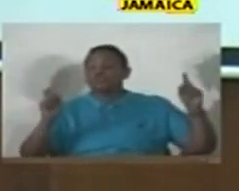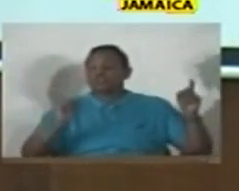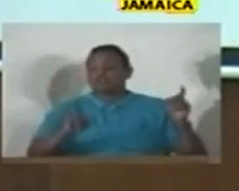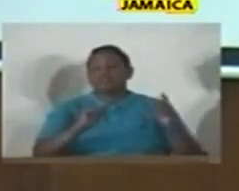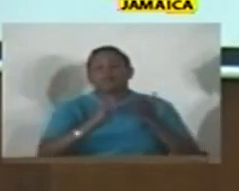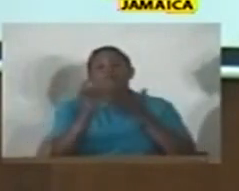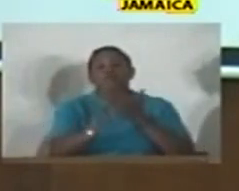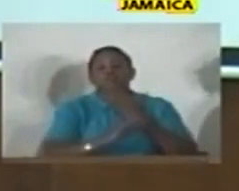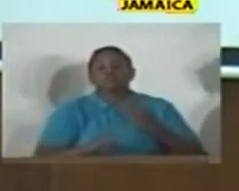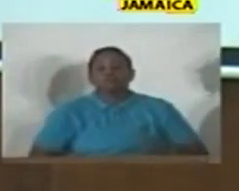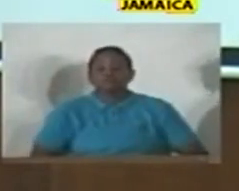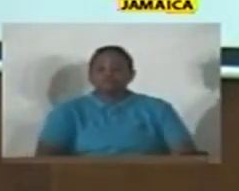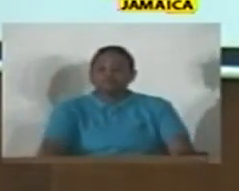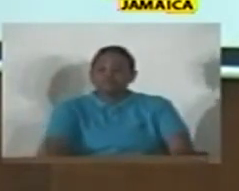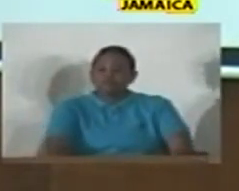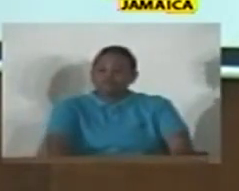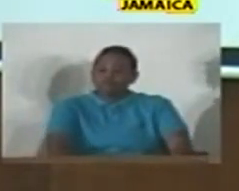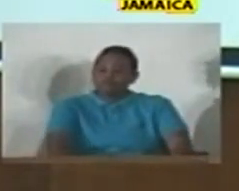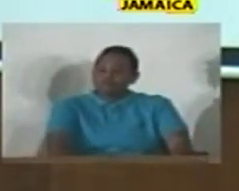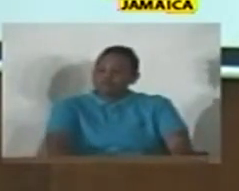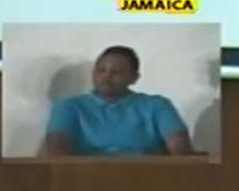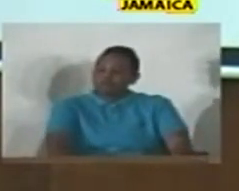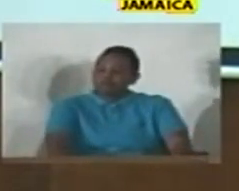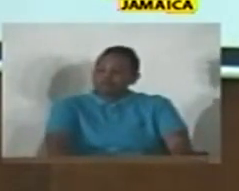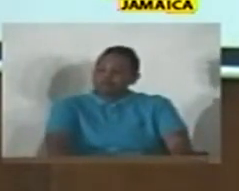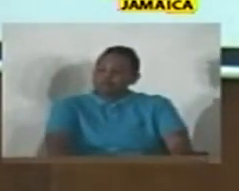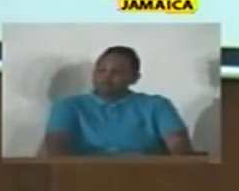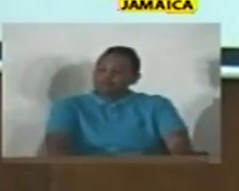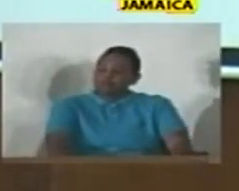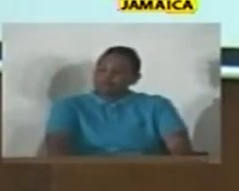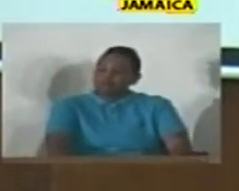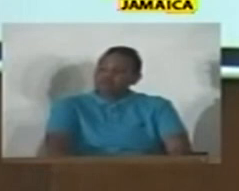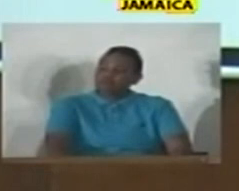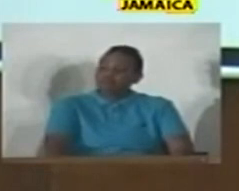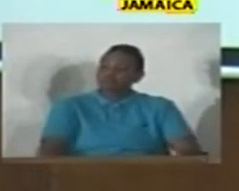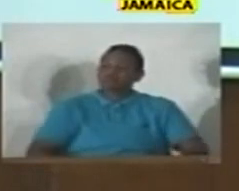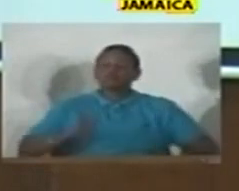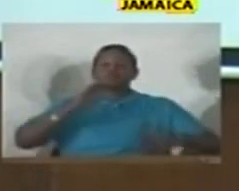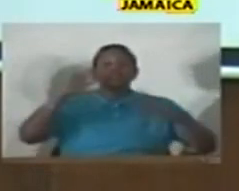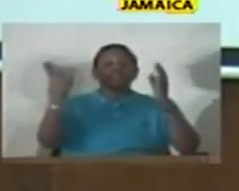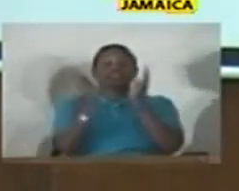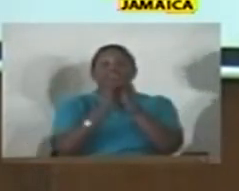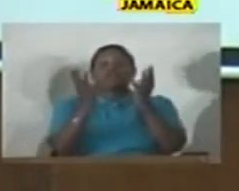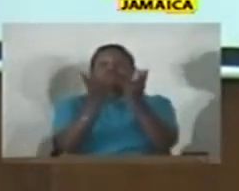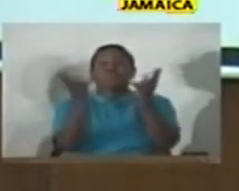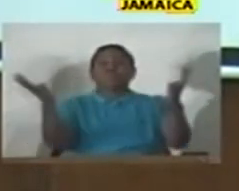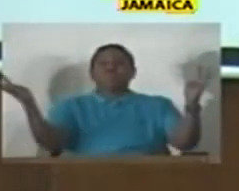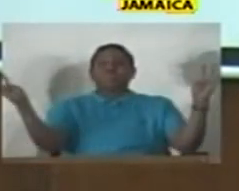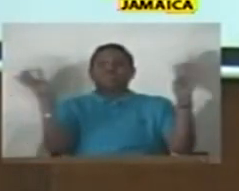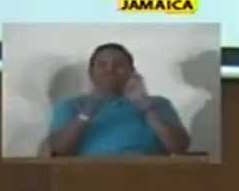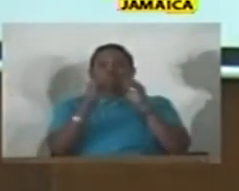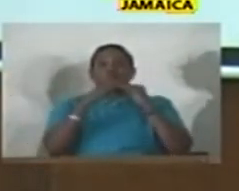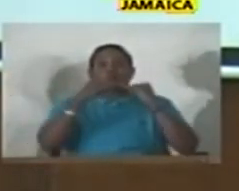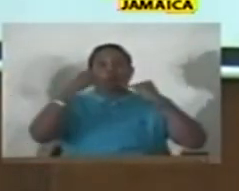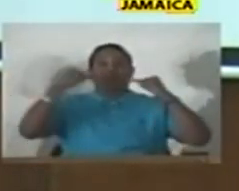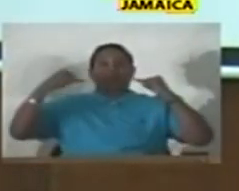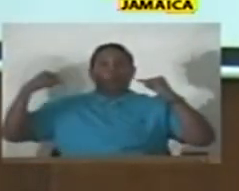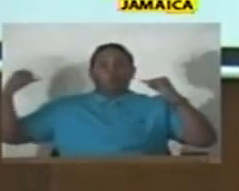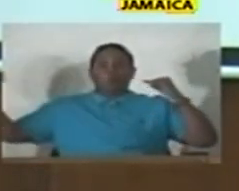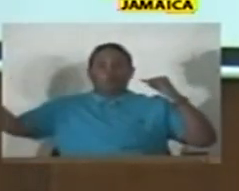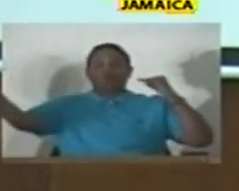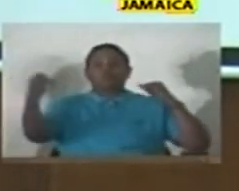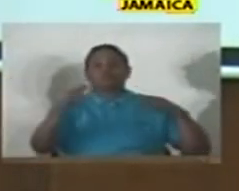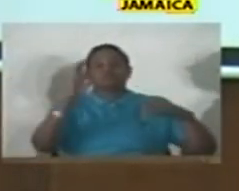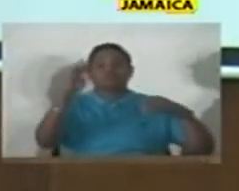project. Mr. Speaker, the entire property will be fenced with barbed wire. There will be 6 entrances